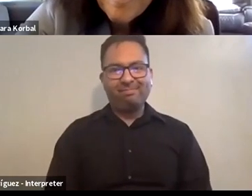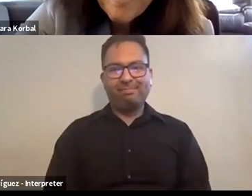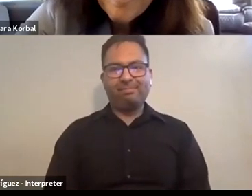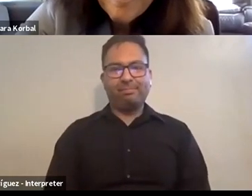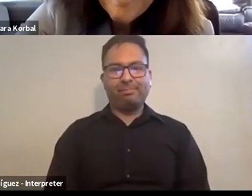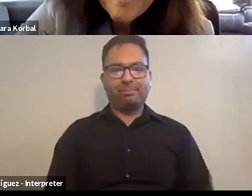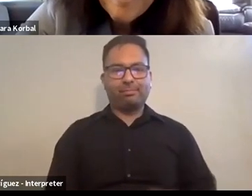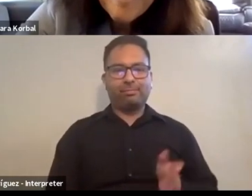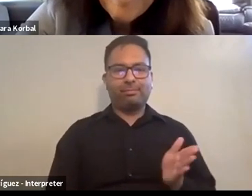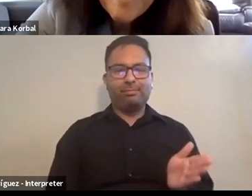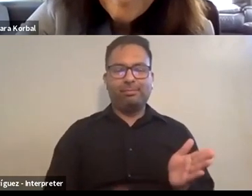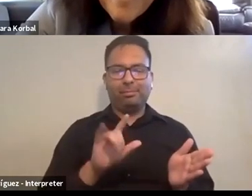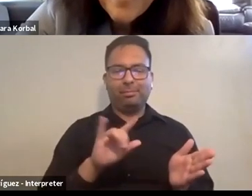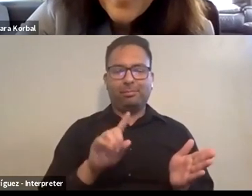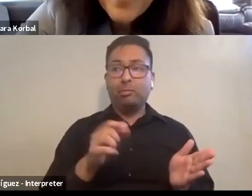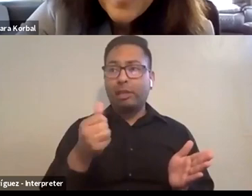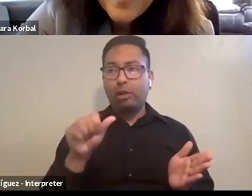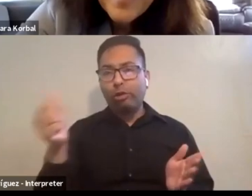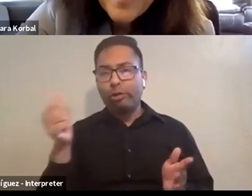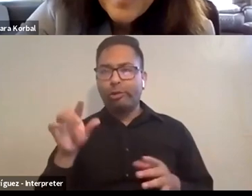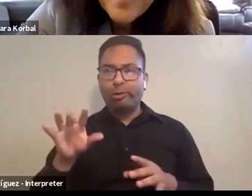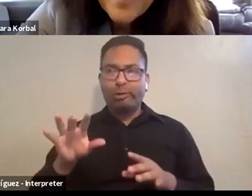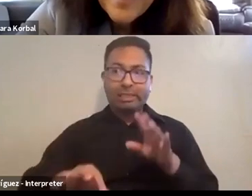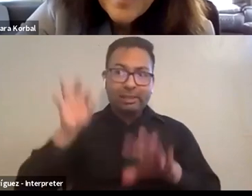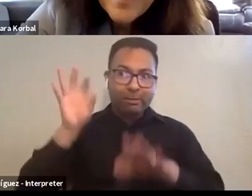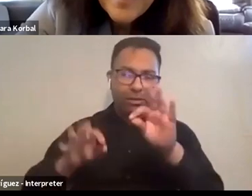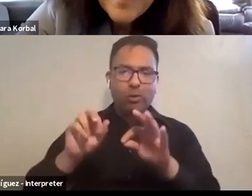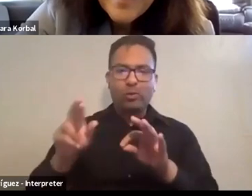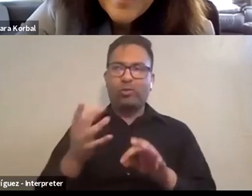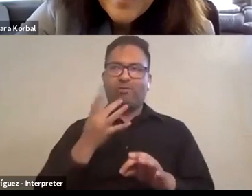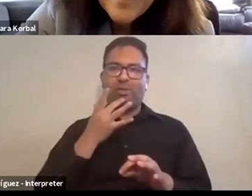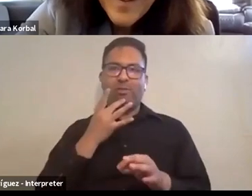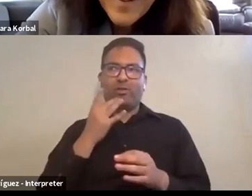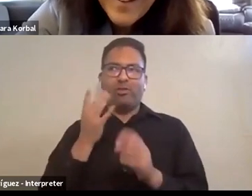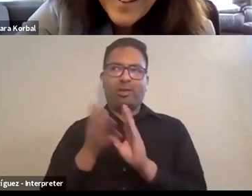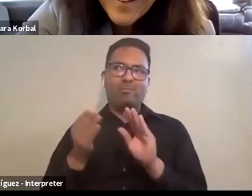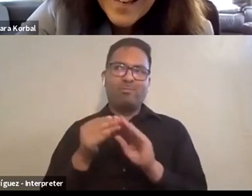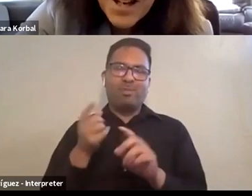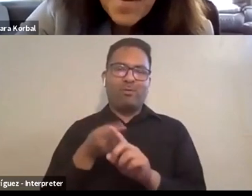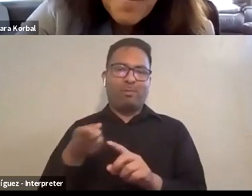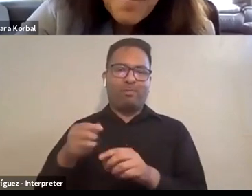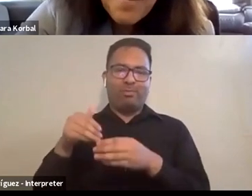Any other discoveries or favorite tales from the archive?